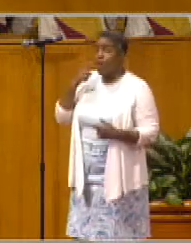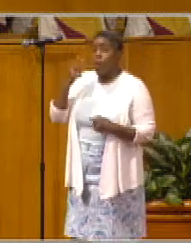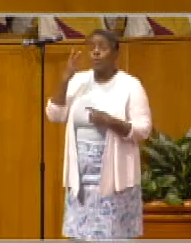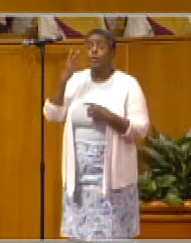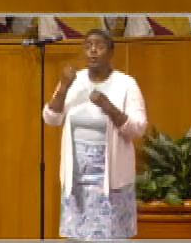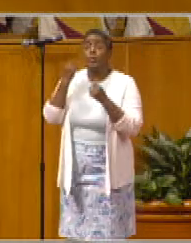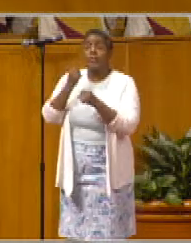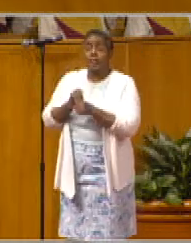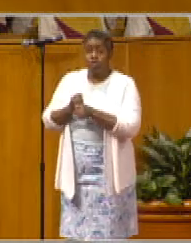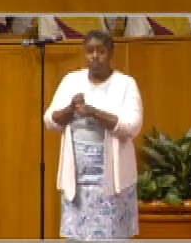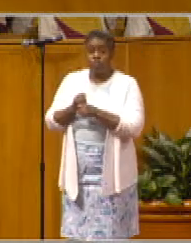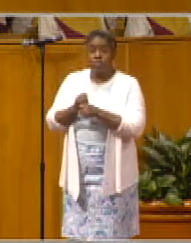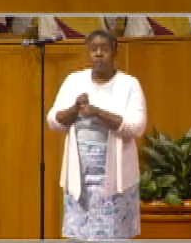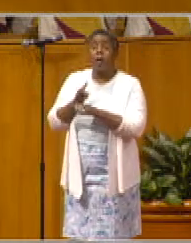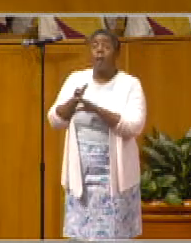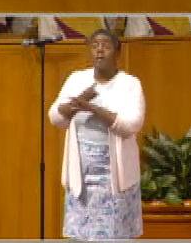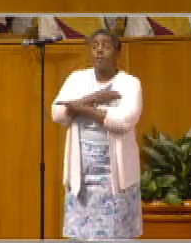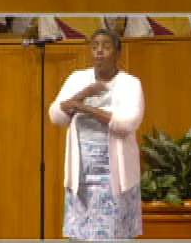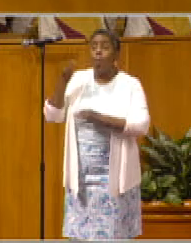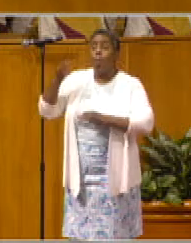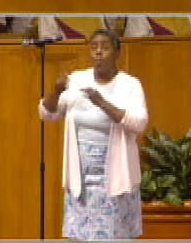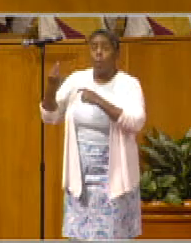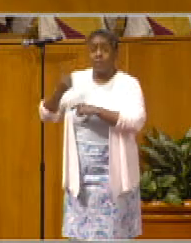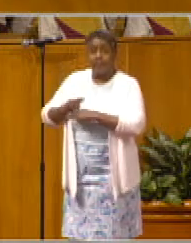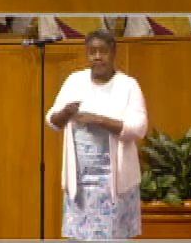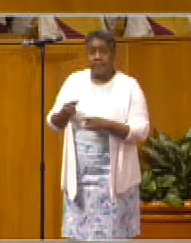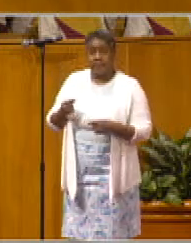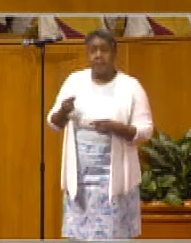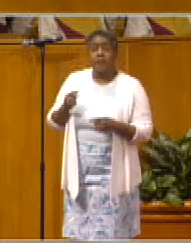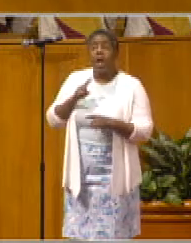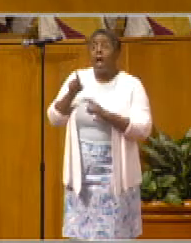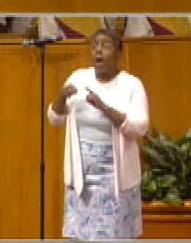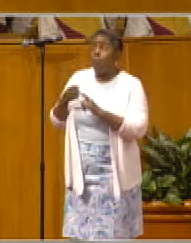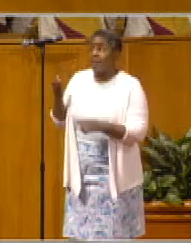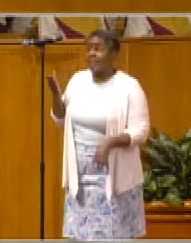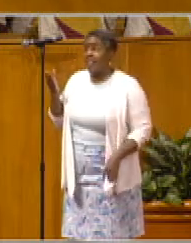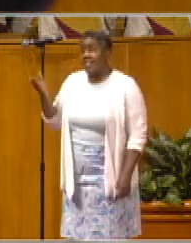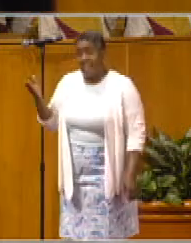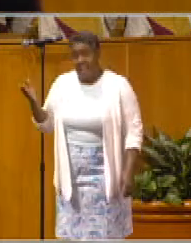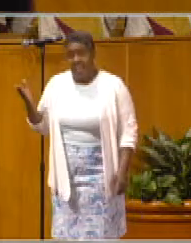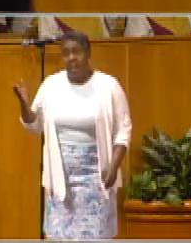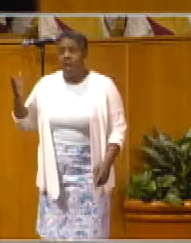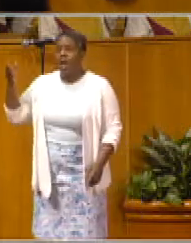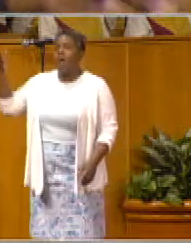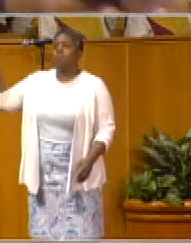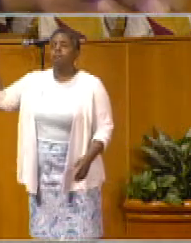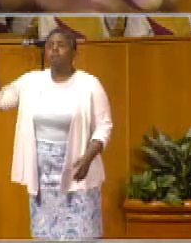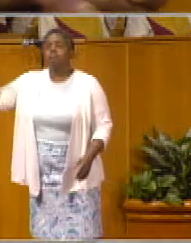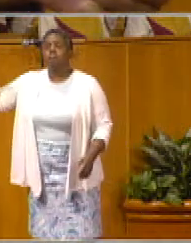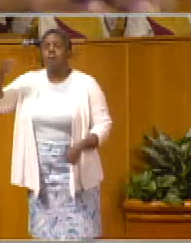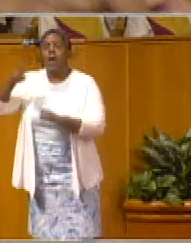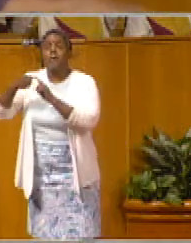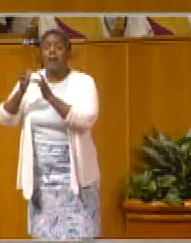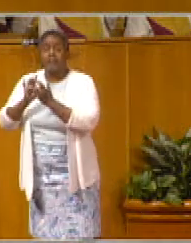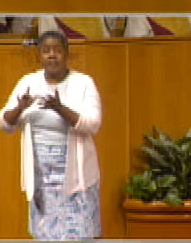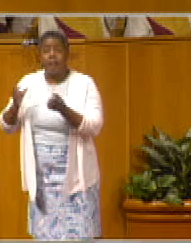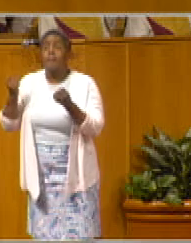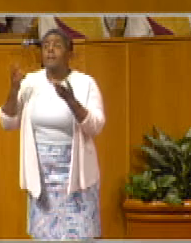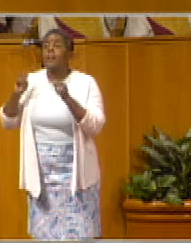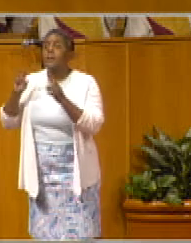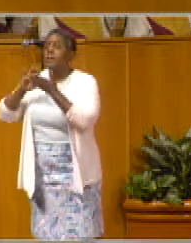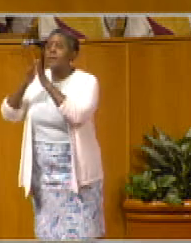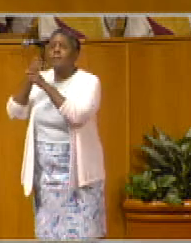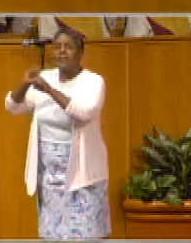2 years in Rome before his court date. And while he's there, he testifies about Jesus and folk get